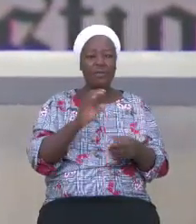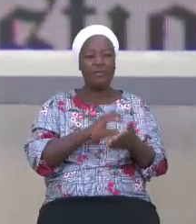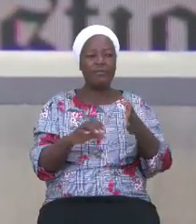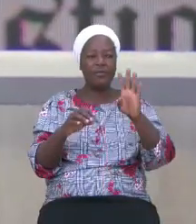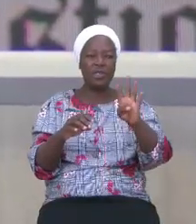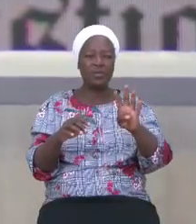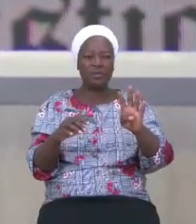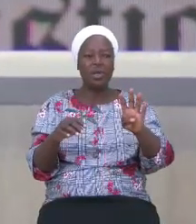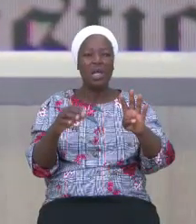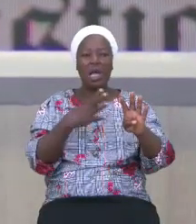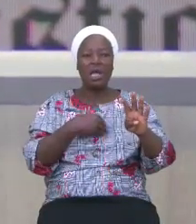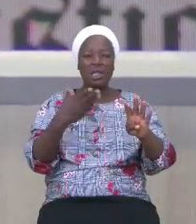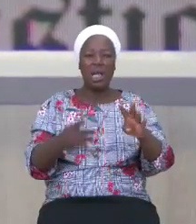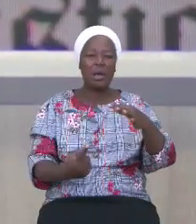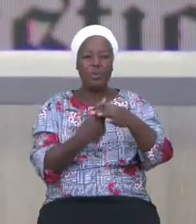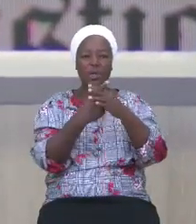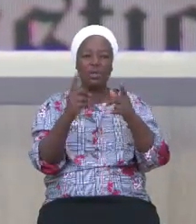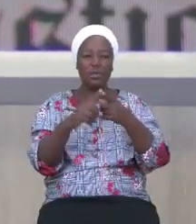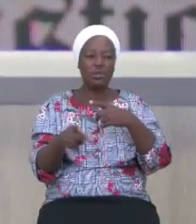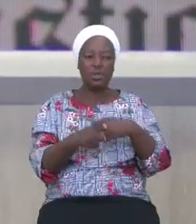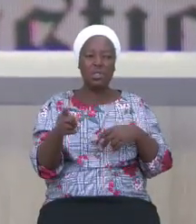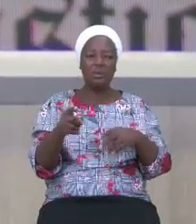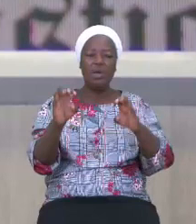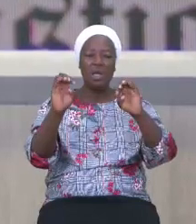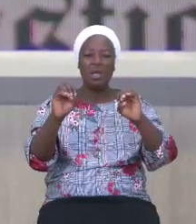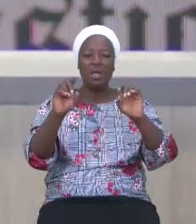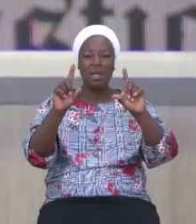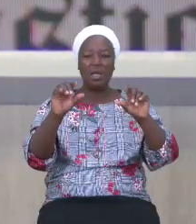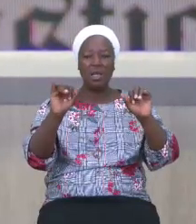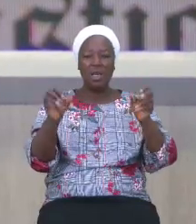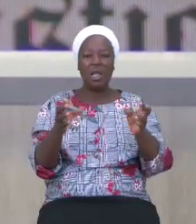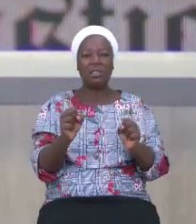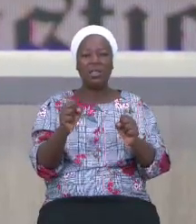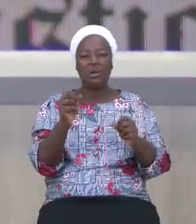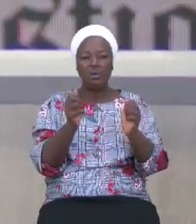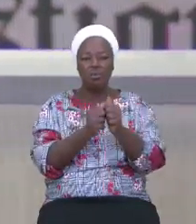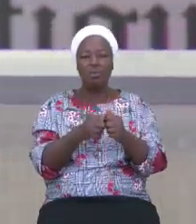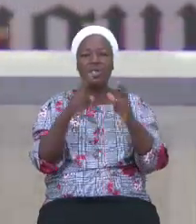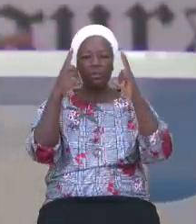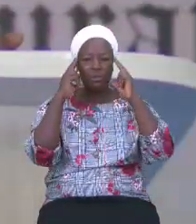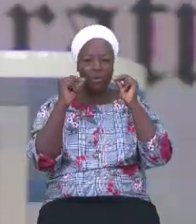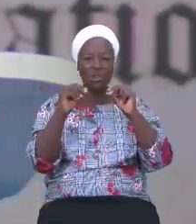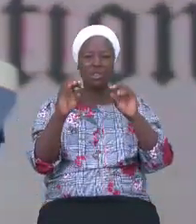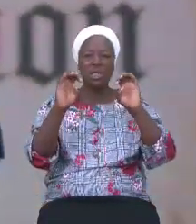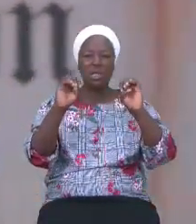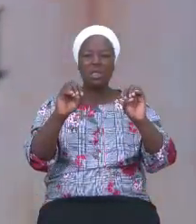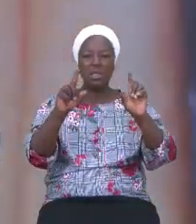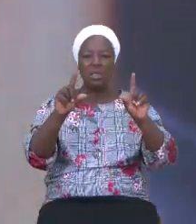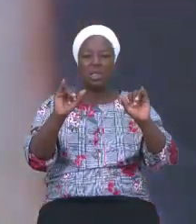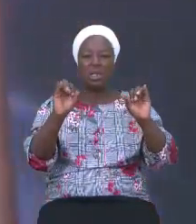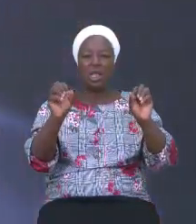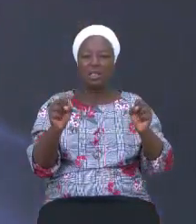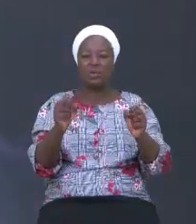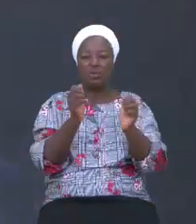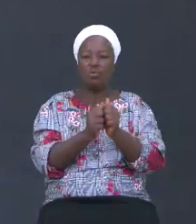there appeared unto them Elias with Moses. Elias with Moses.